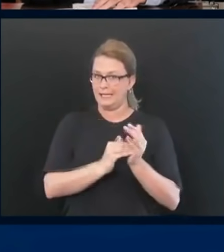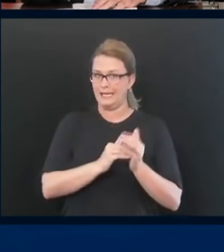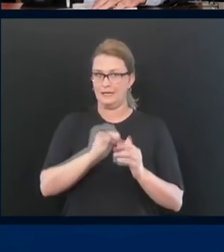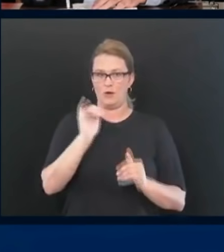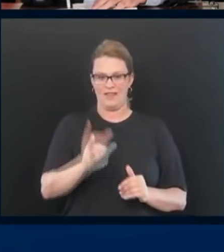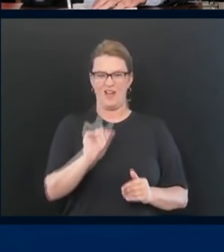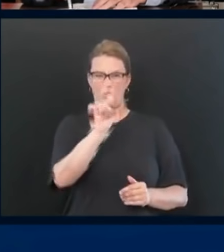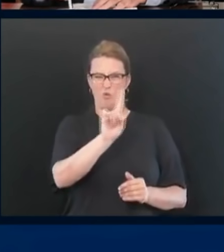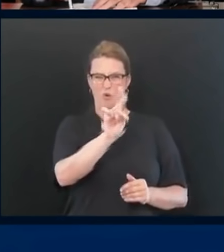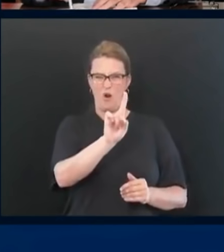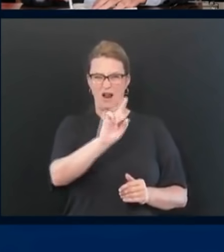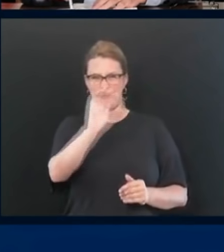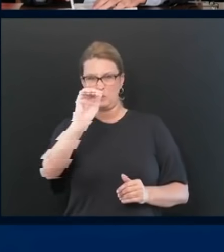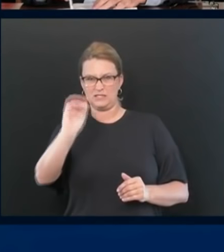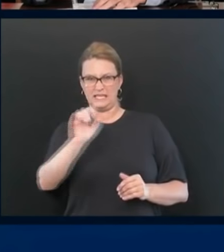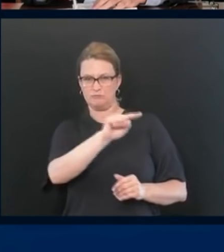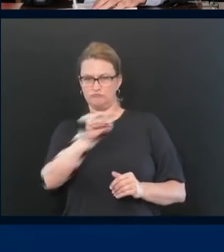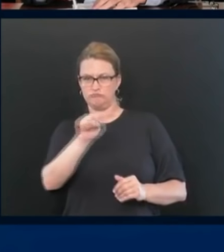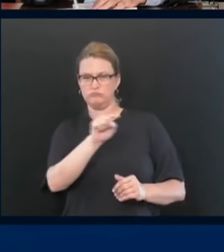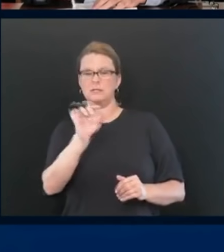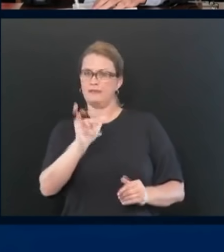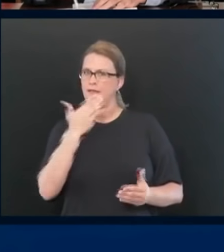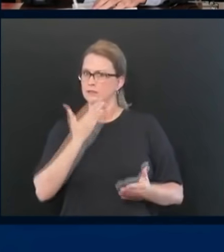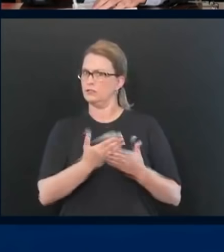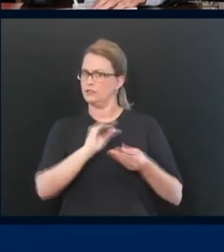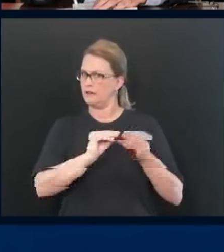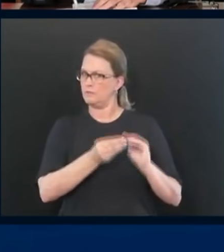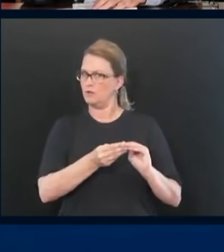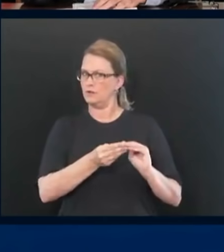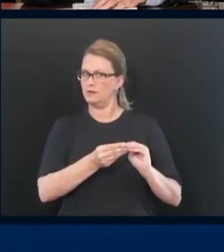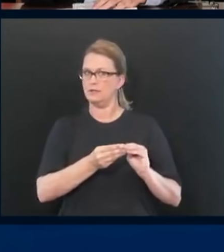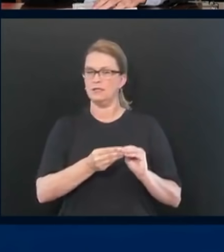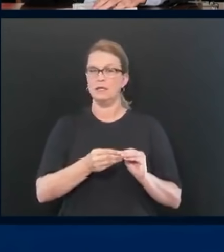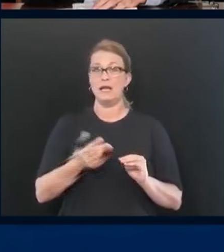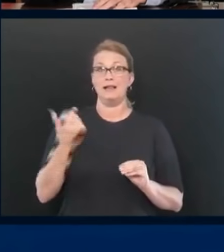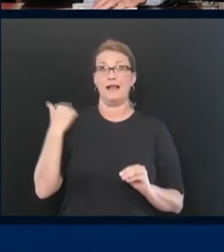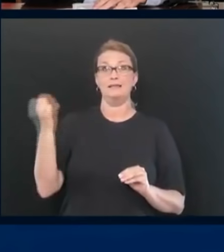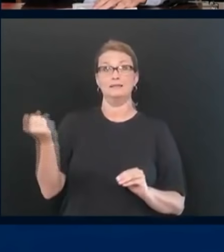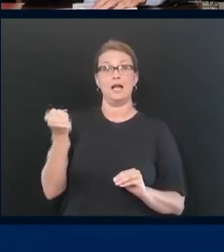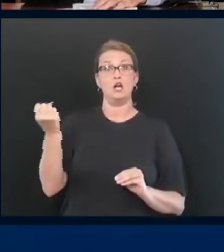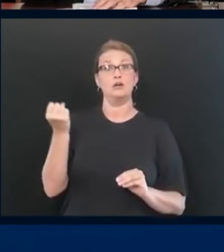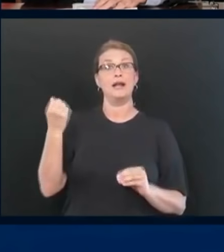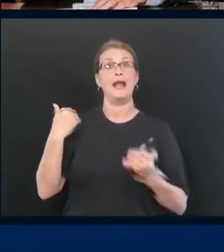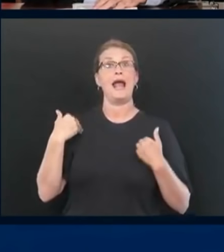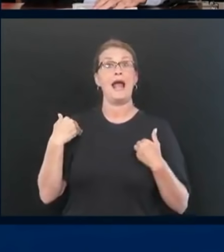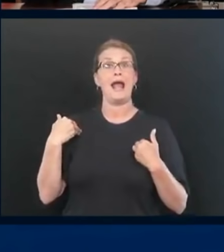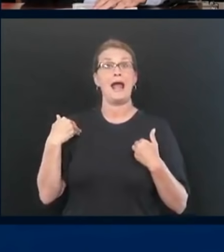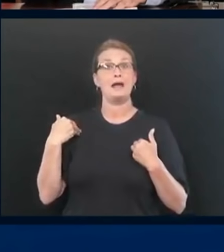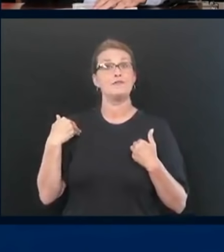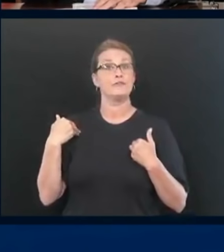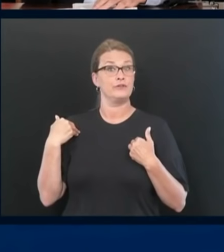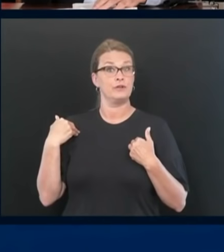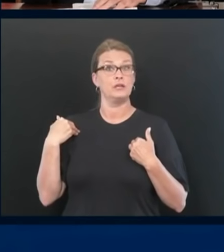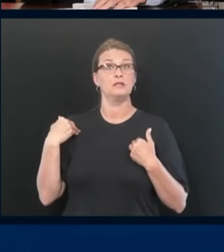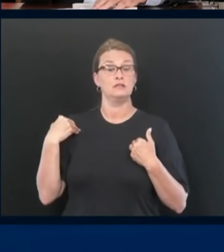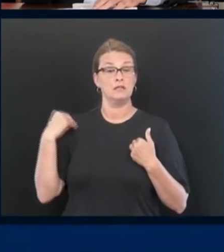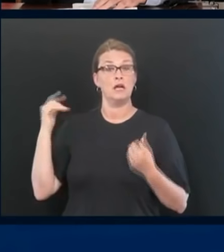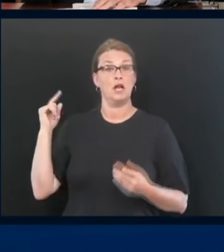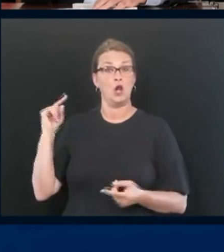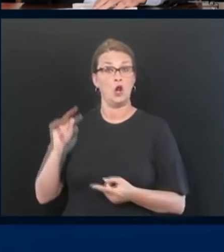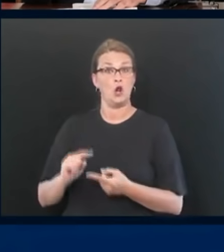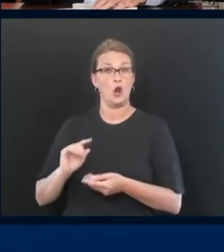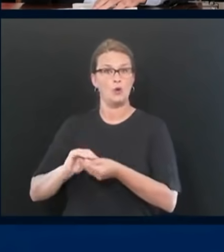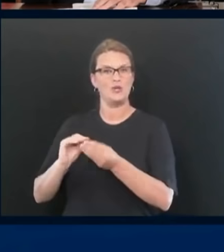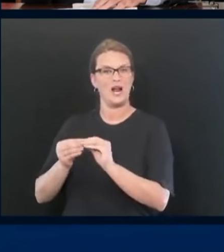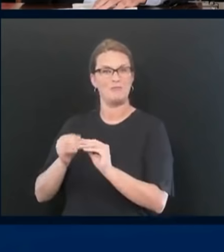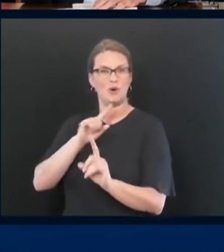good. I guess on a Saturday or something right before that, we had a really relatively low number of tests